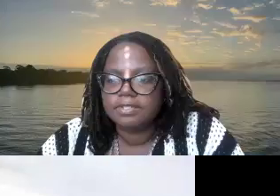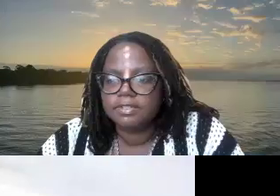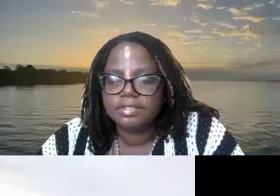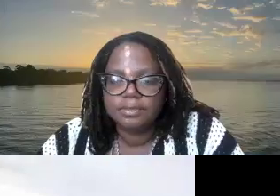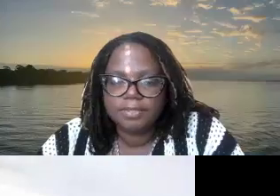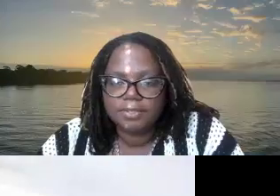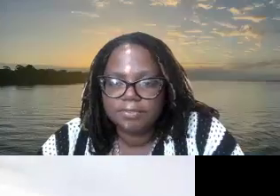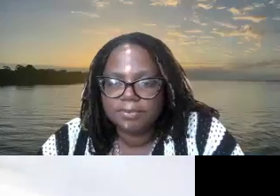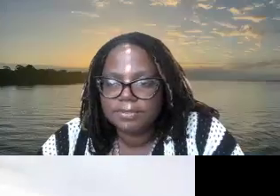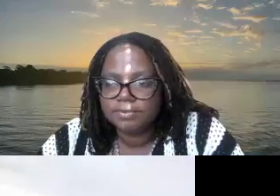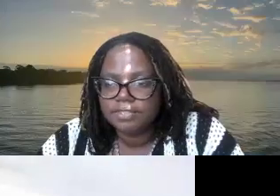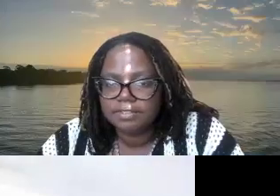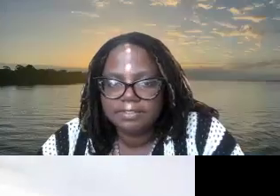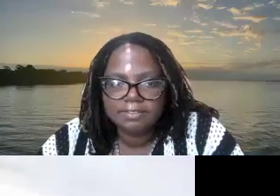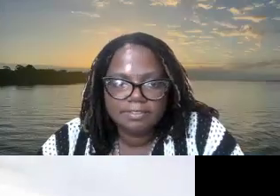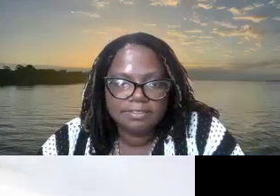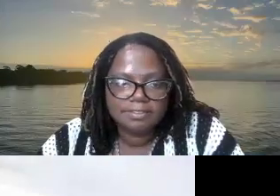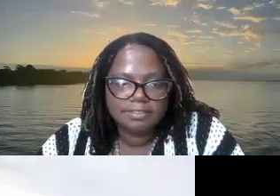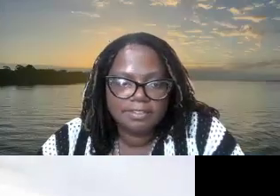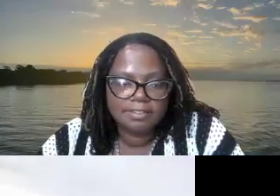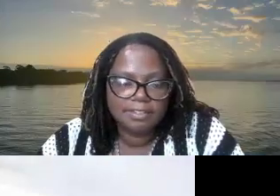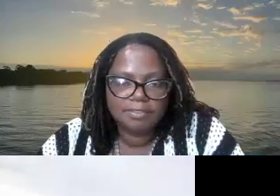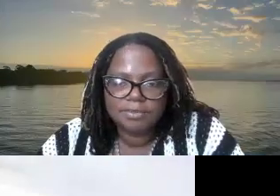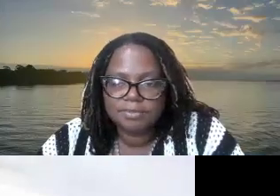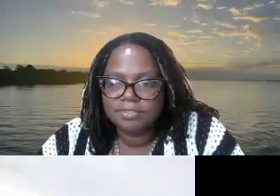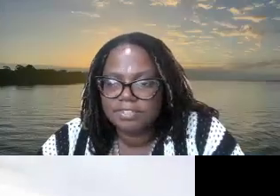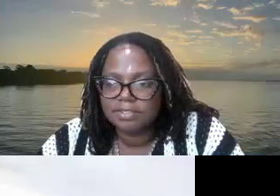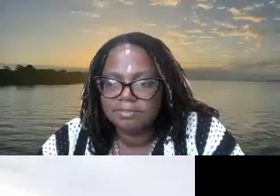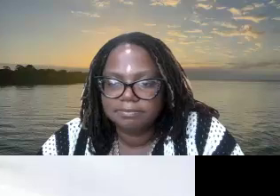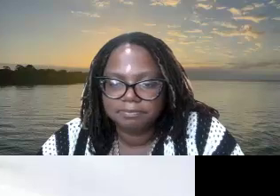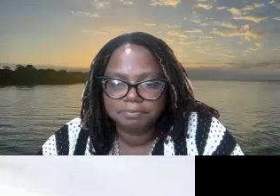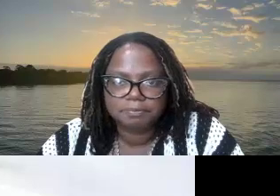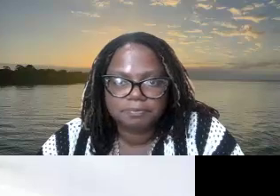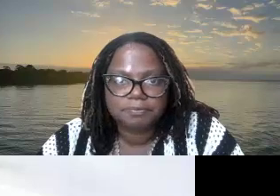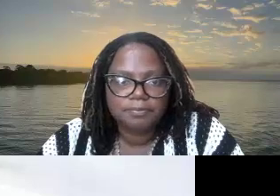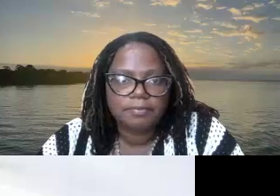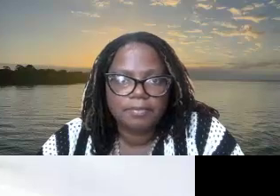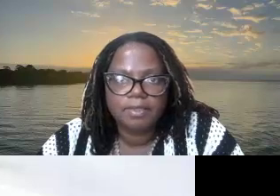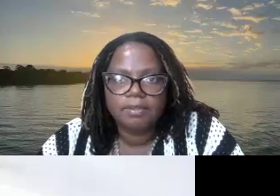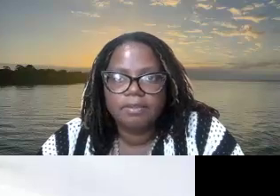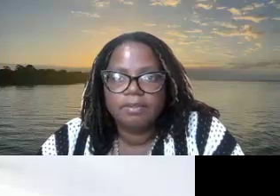So this is another continuum. Thank you for those who've shared. And thank you for those who've checked in.